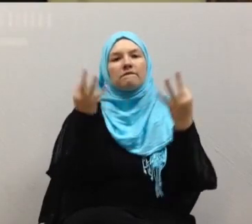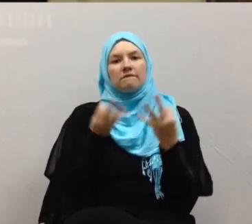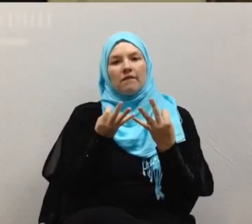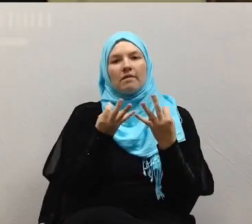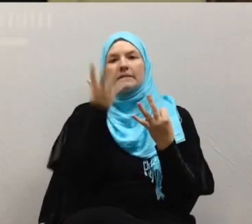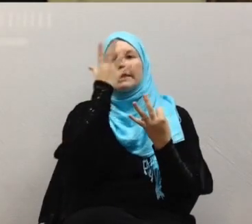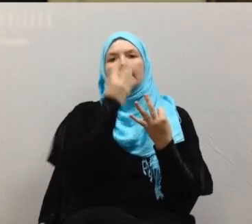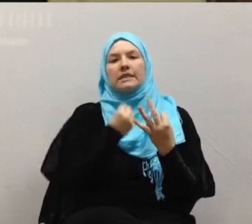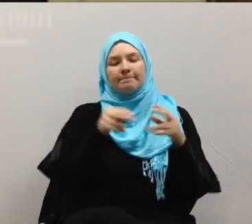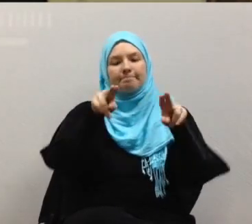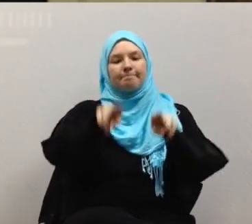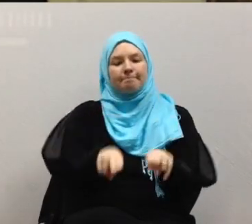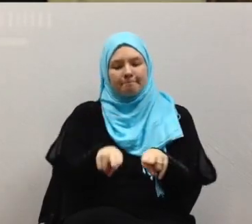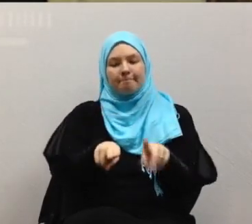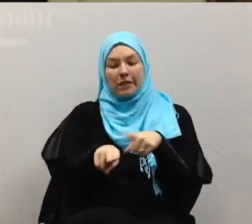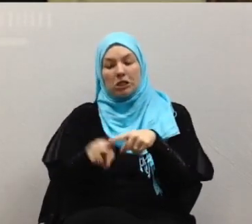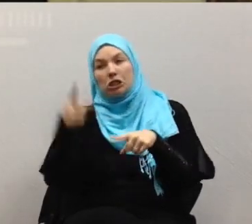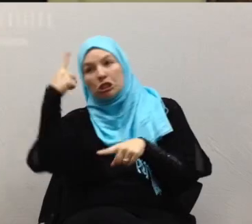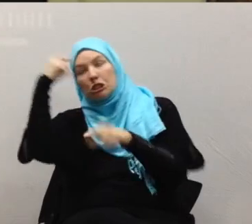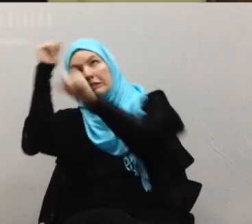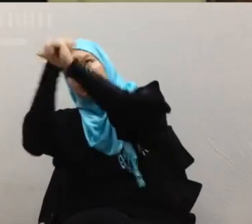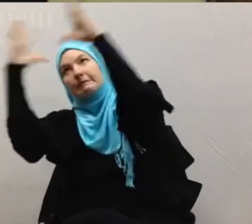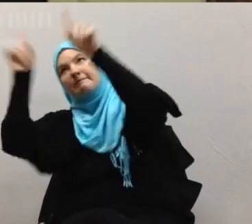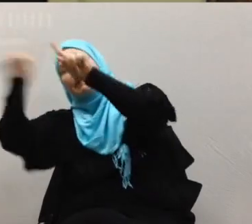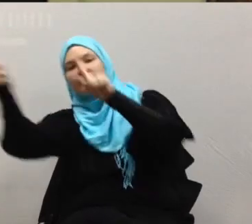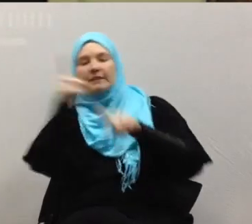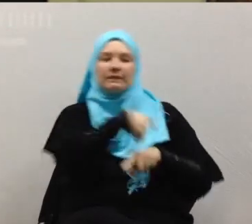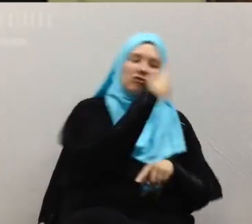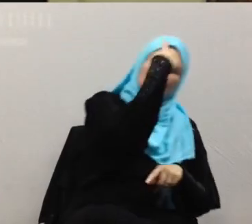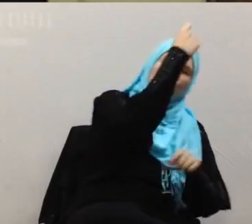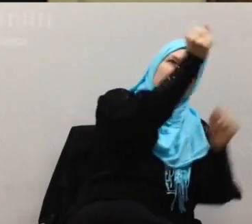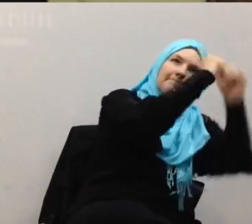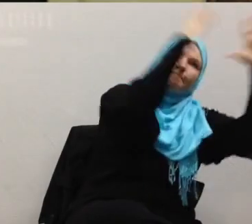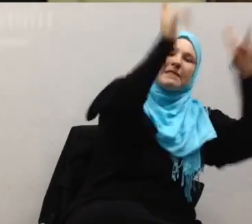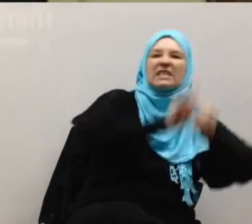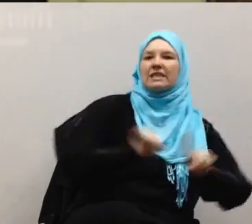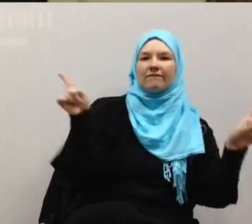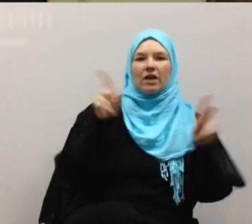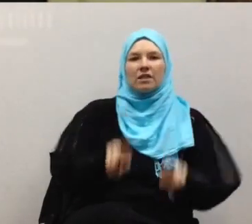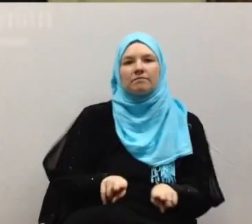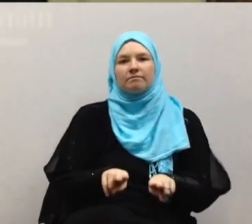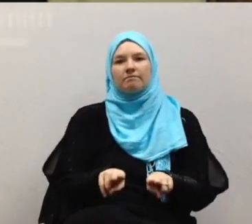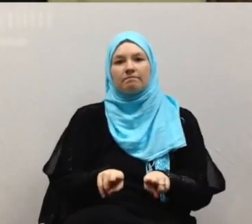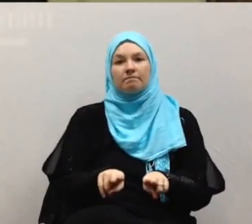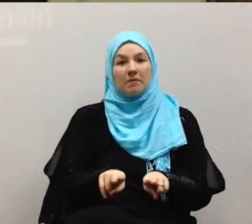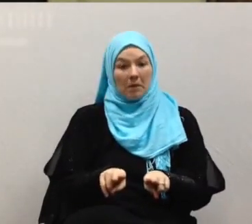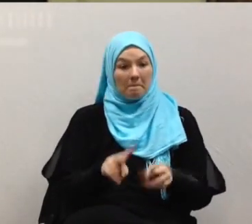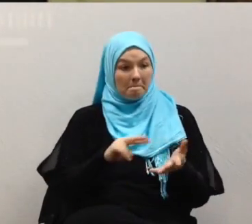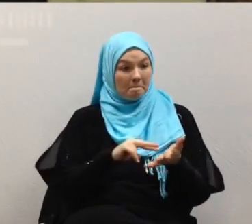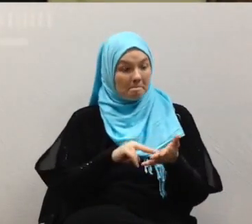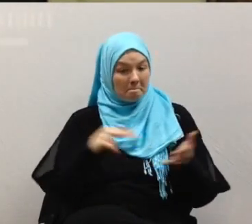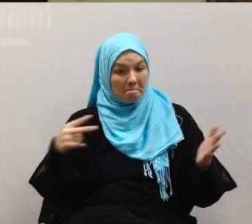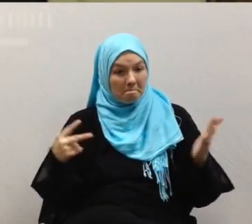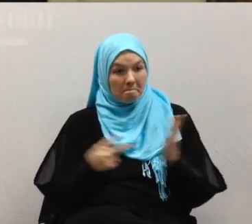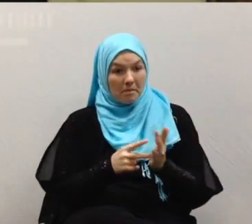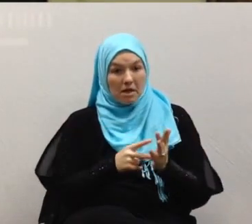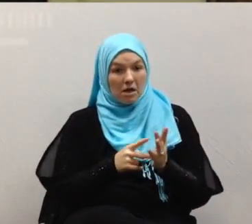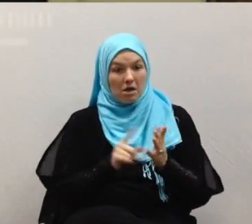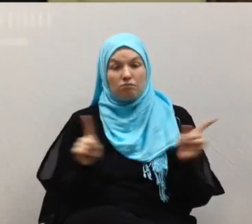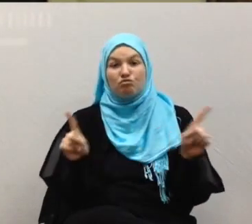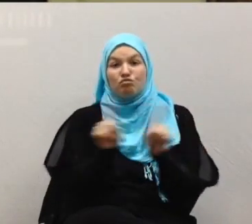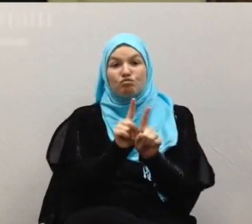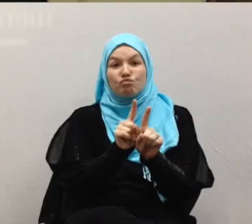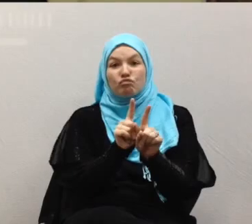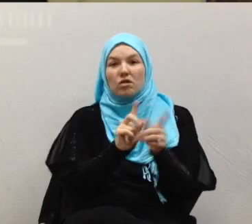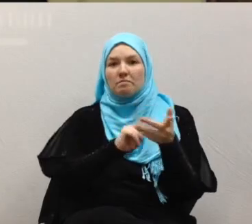Everyone has their own dreams. So being next to someone doesn't necessarily mean that you